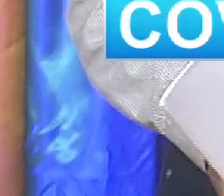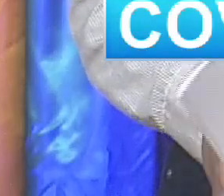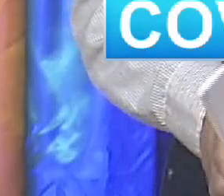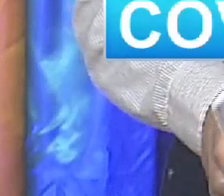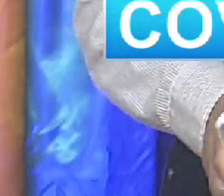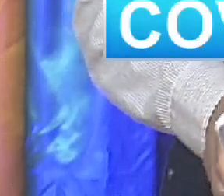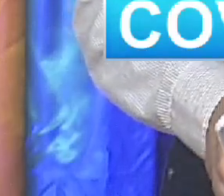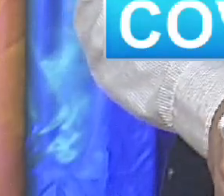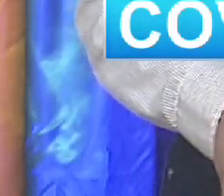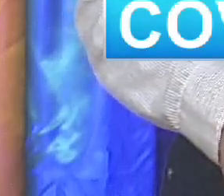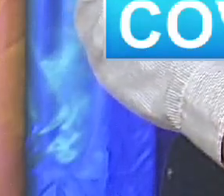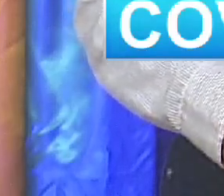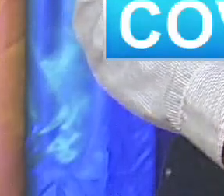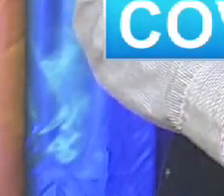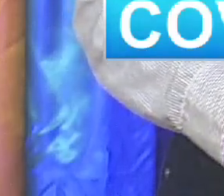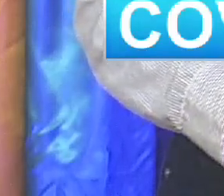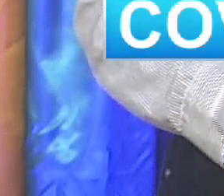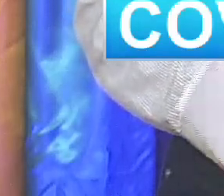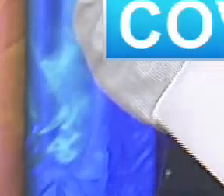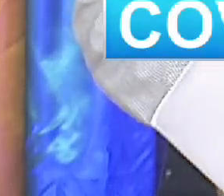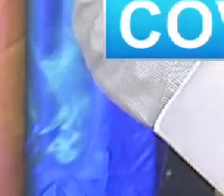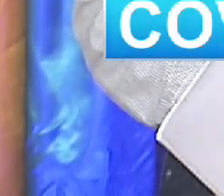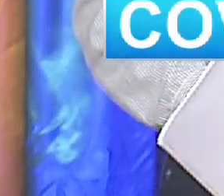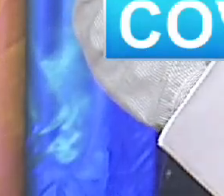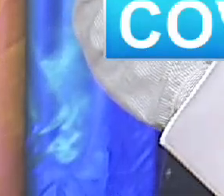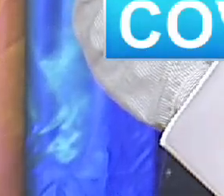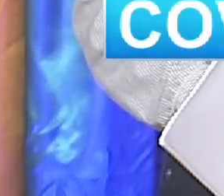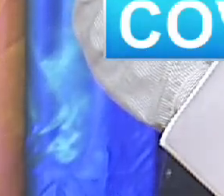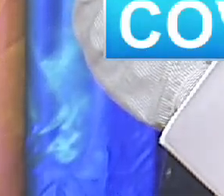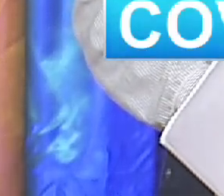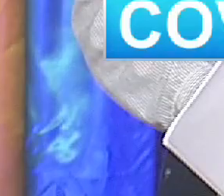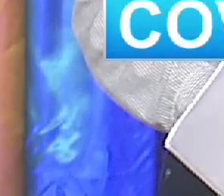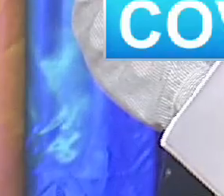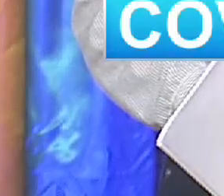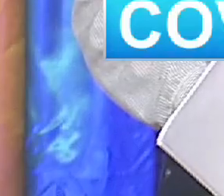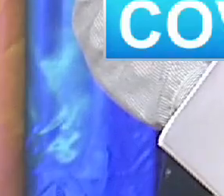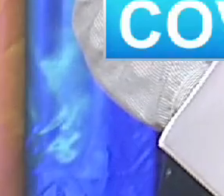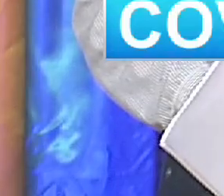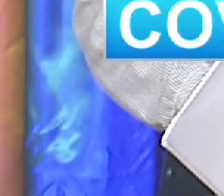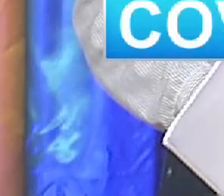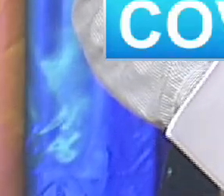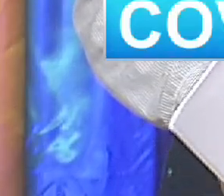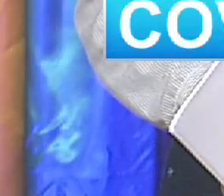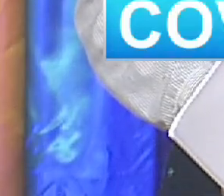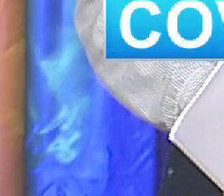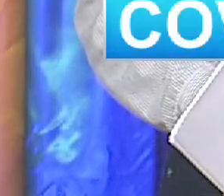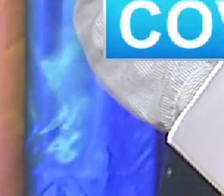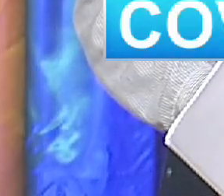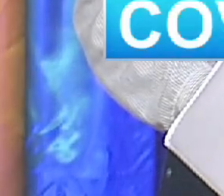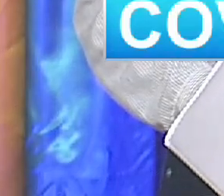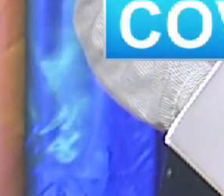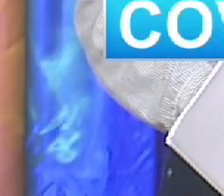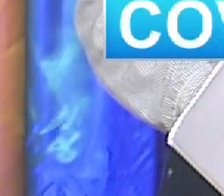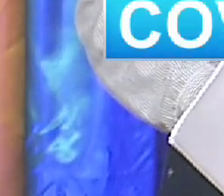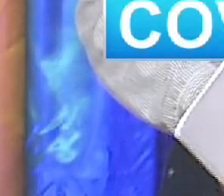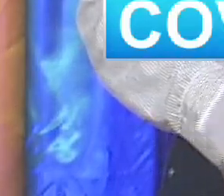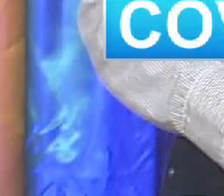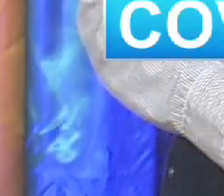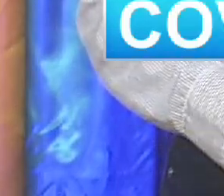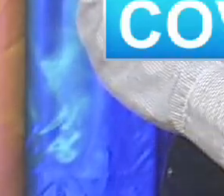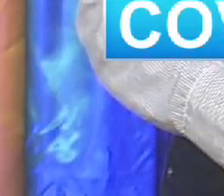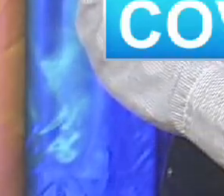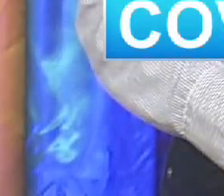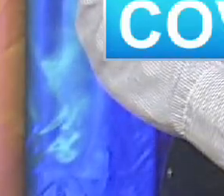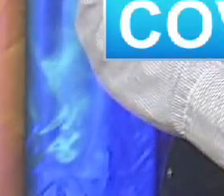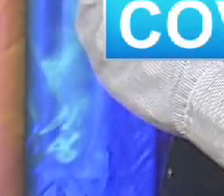Testing, as has been explained, anyone coming into the country must present a negative PCR test. This as health officials accept that while